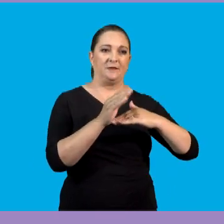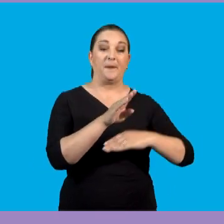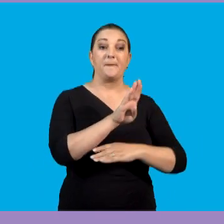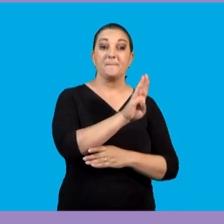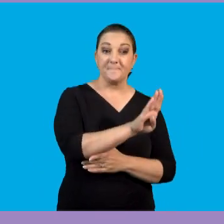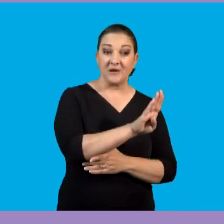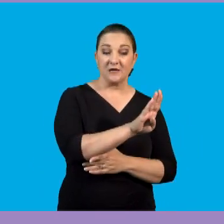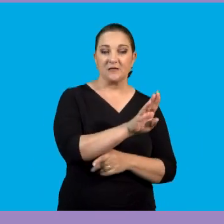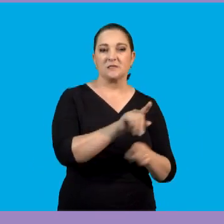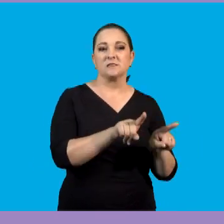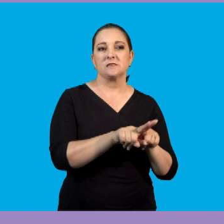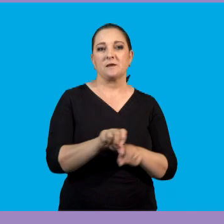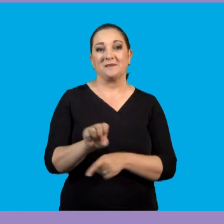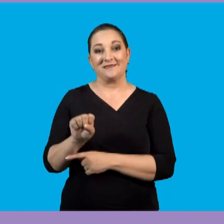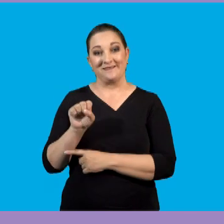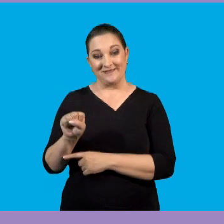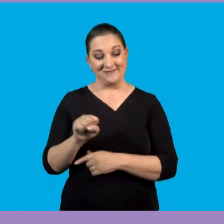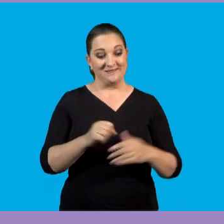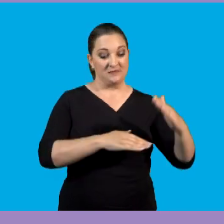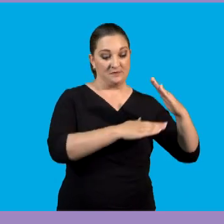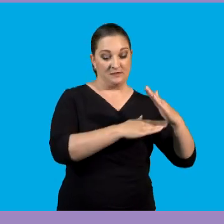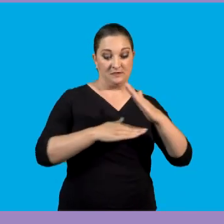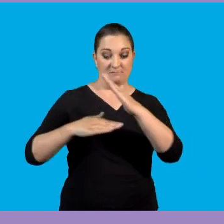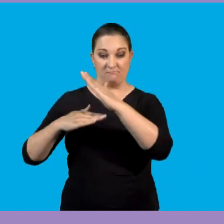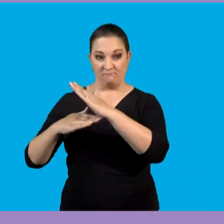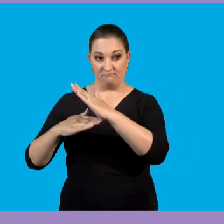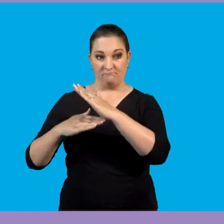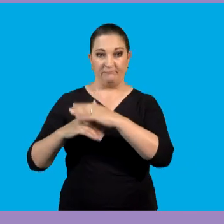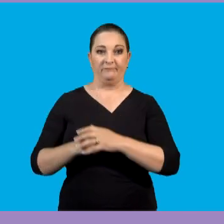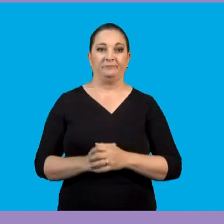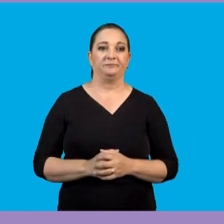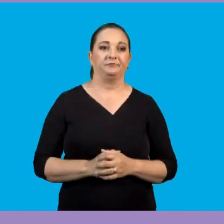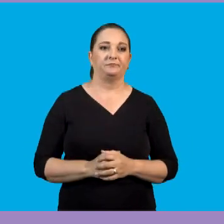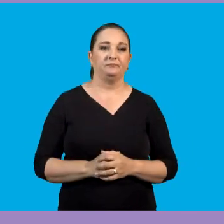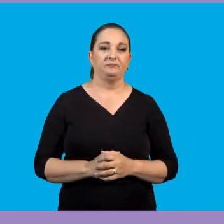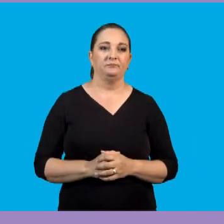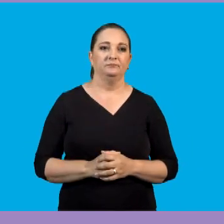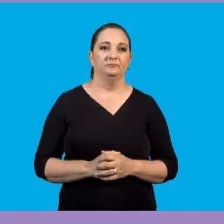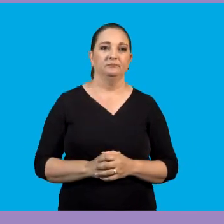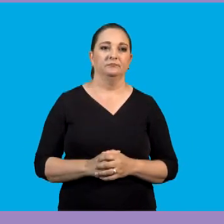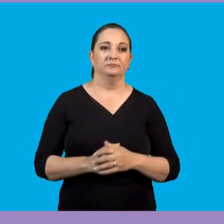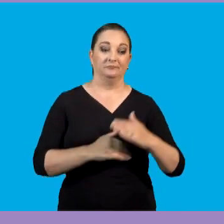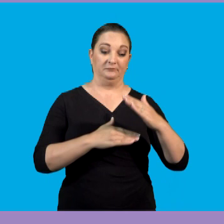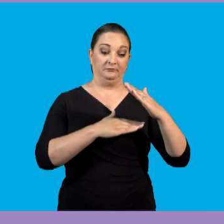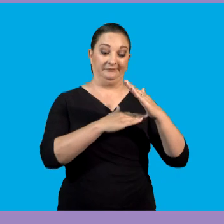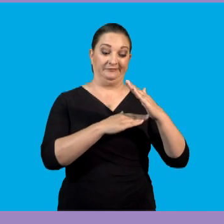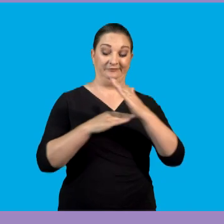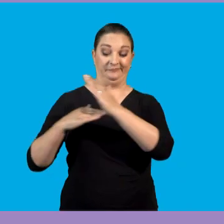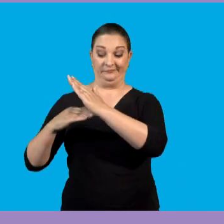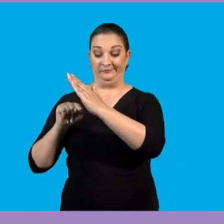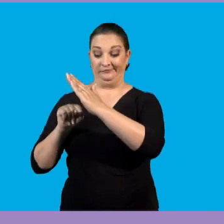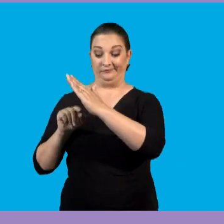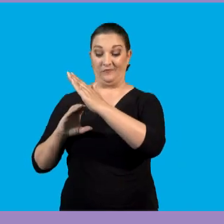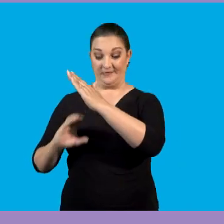is equals to angle S. And we can see that angle C